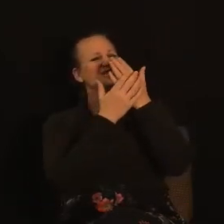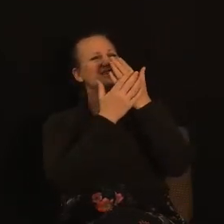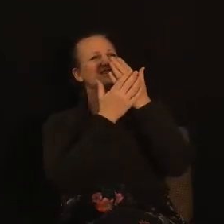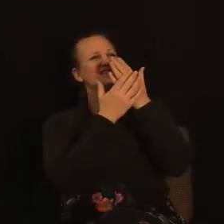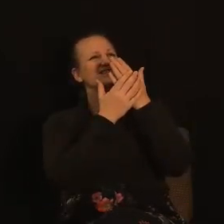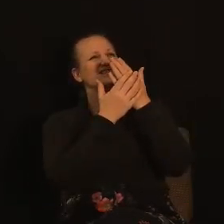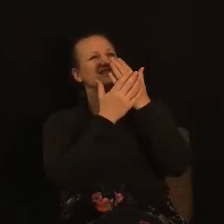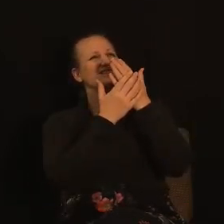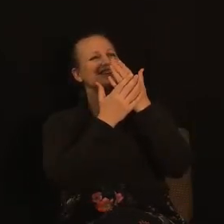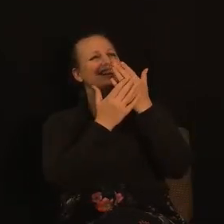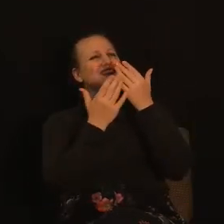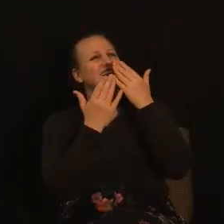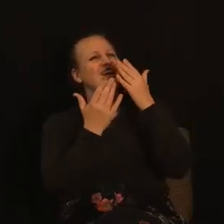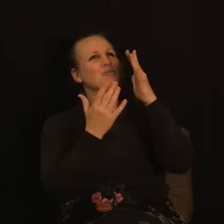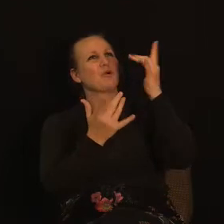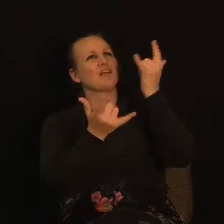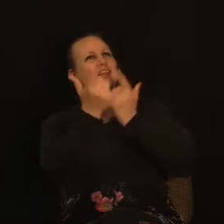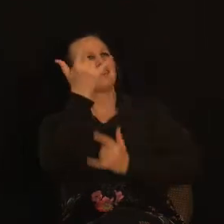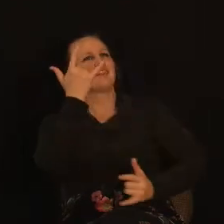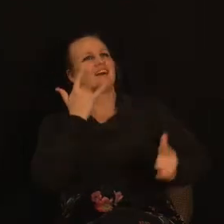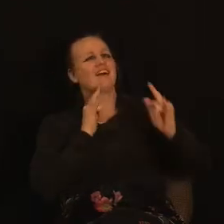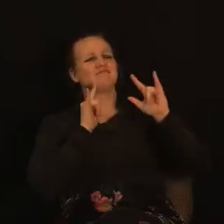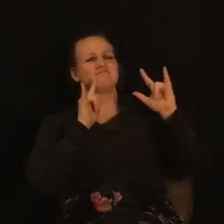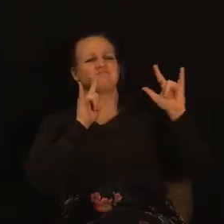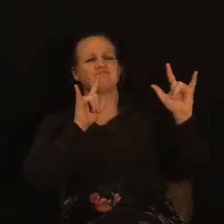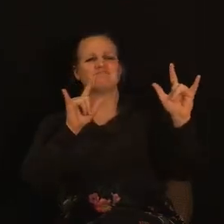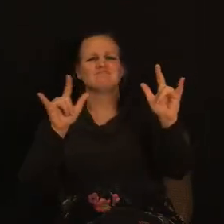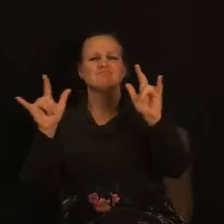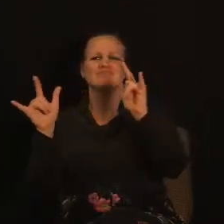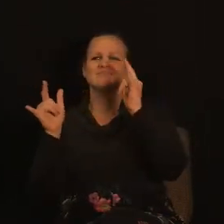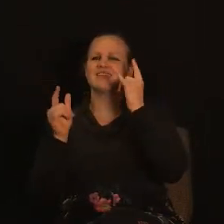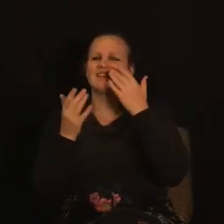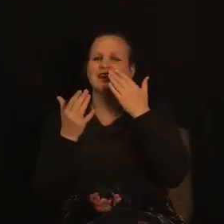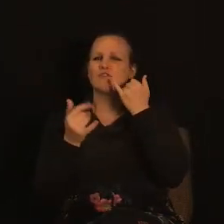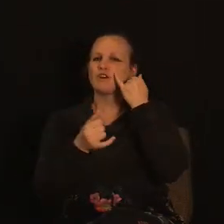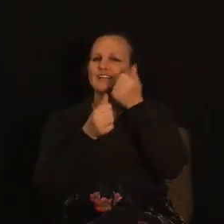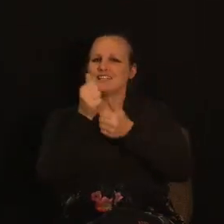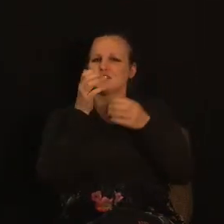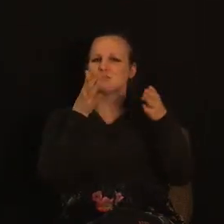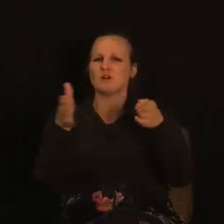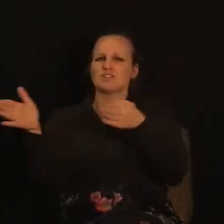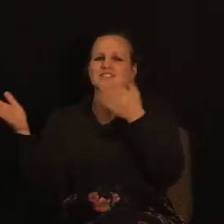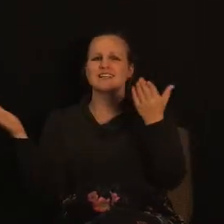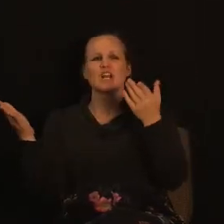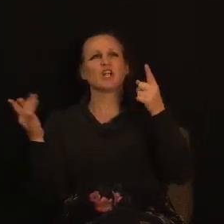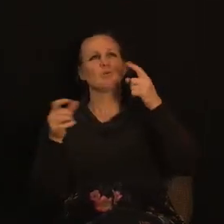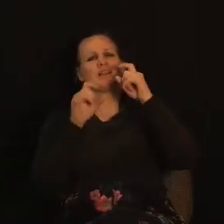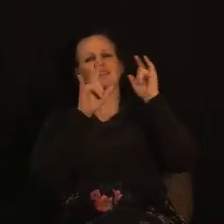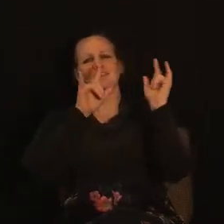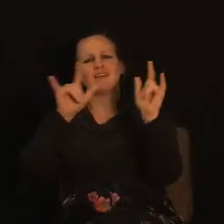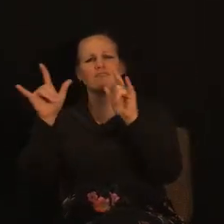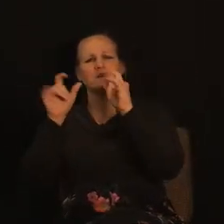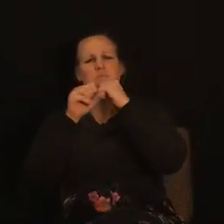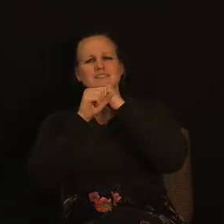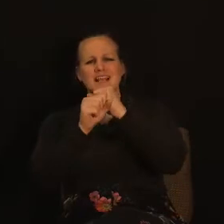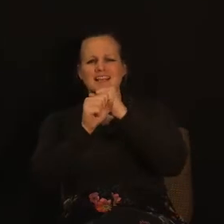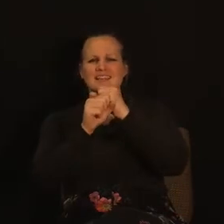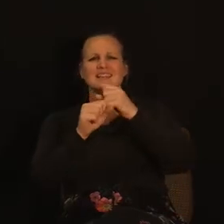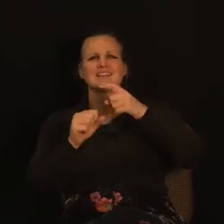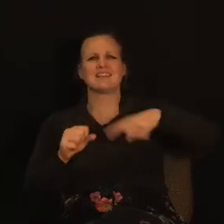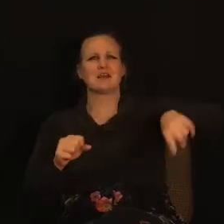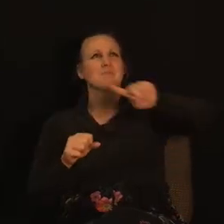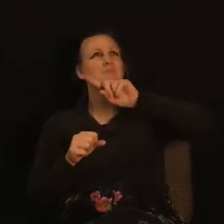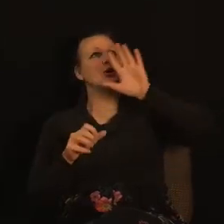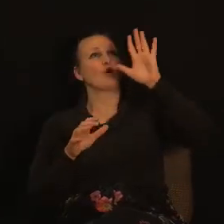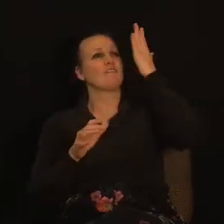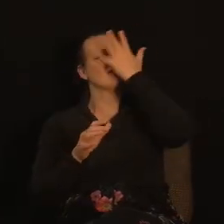love. I just ask that you would bless them, that you would protect them, that your face would be upon them, Father. And Lord, lastly, we do pray for